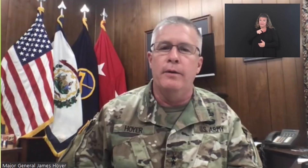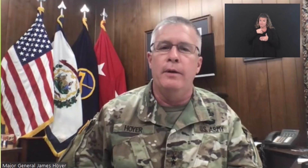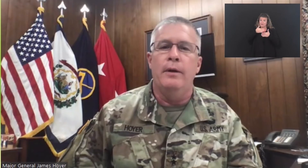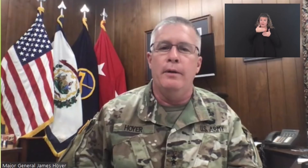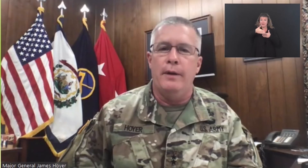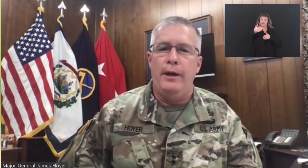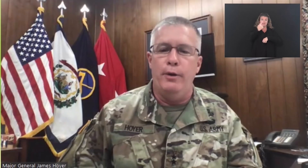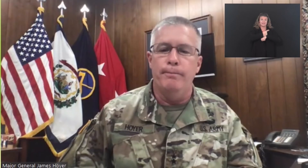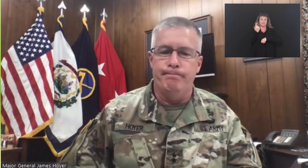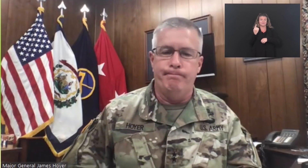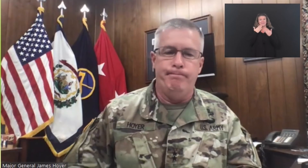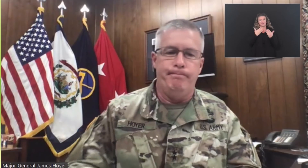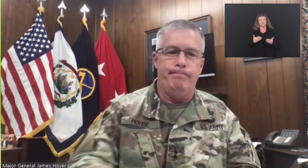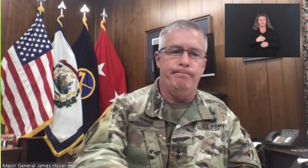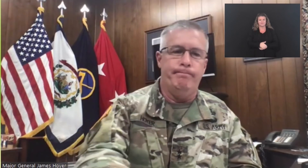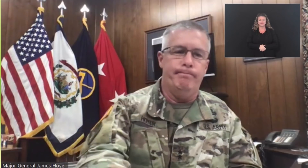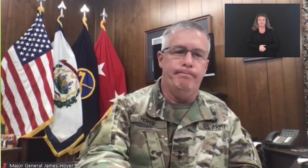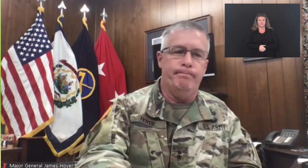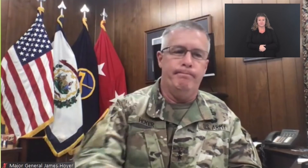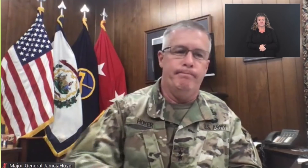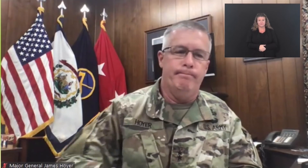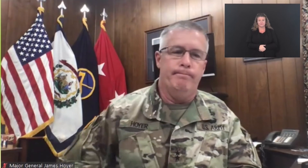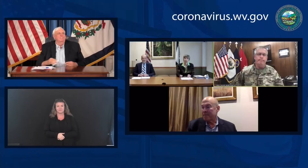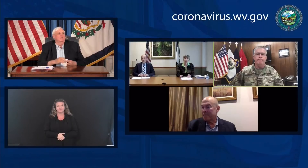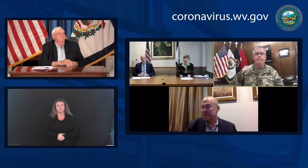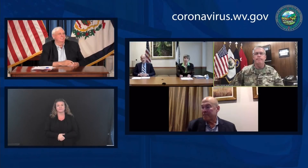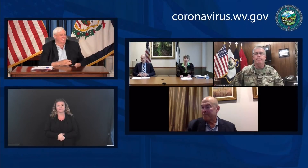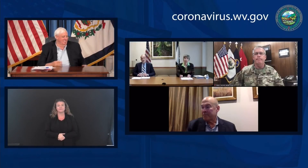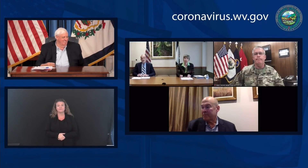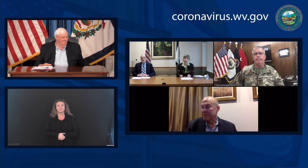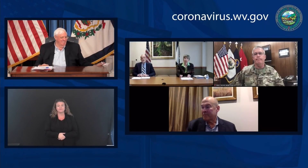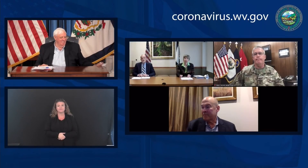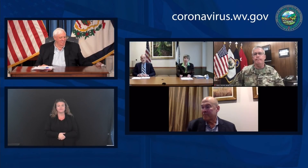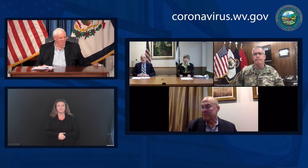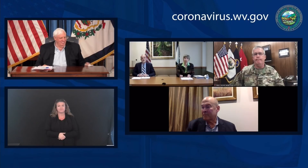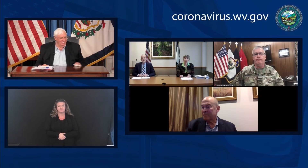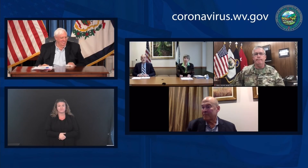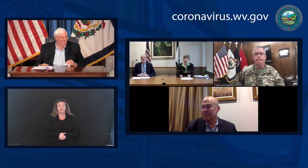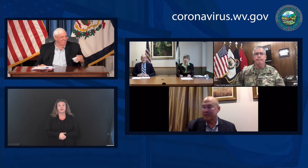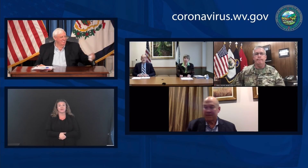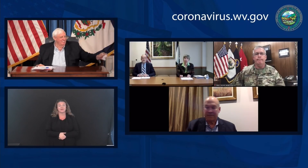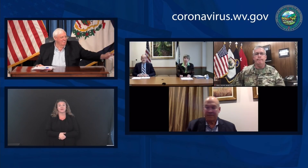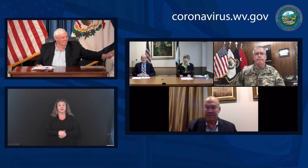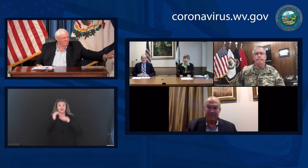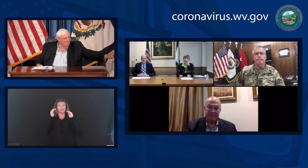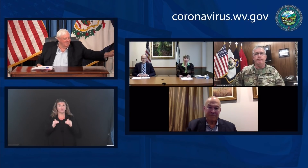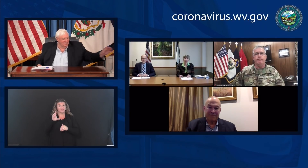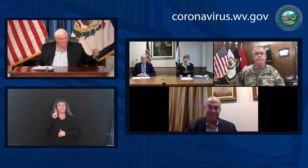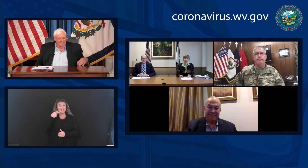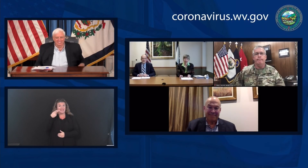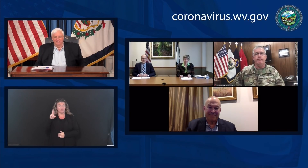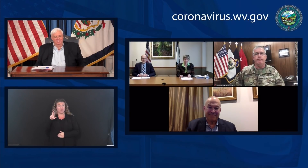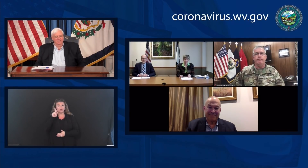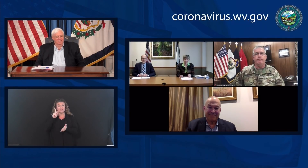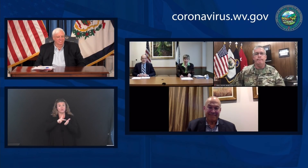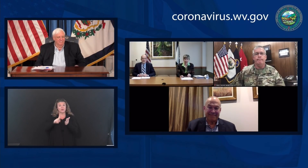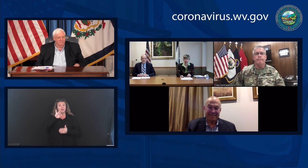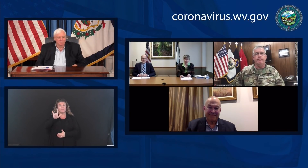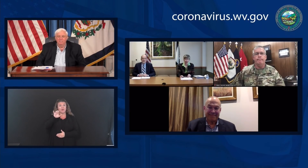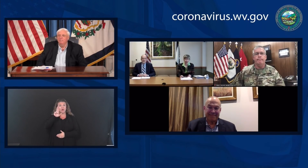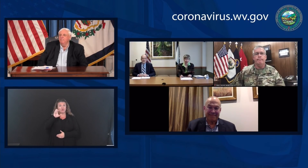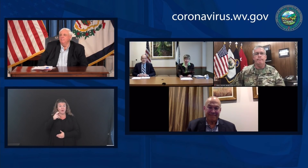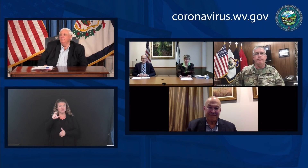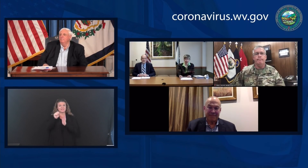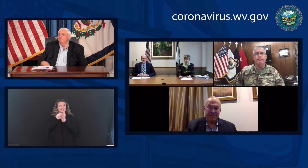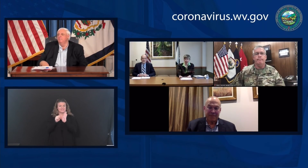days. Thank you. Thank you, General. Up next, we'll go to the West Virginia DHHR with Secretary Bill Crouch and our